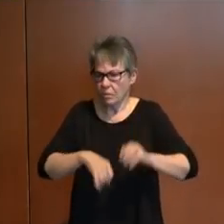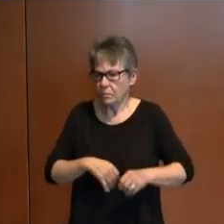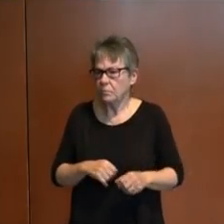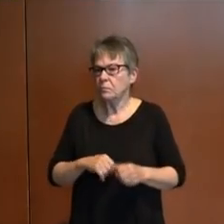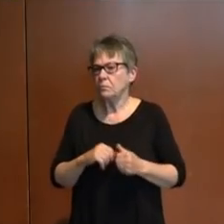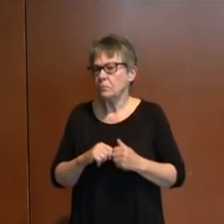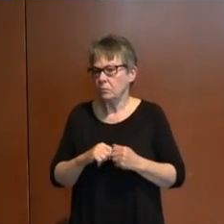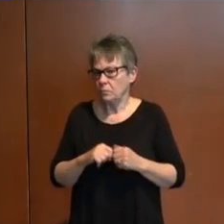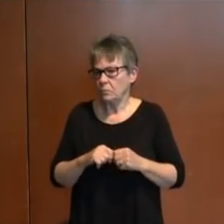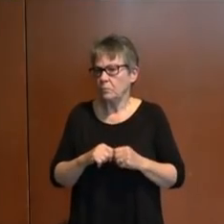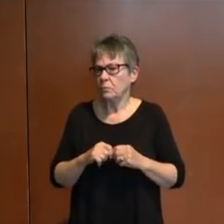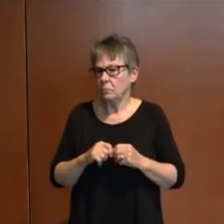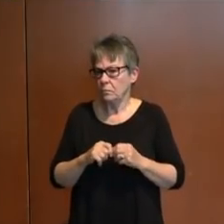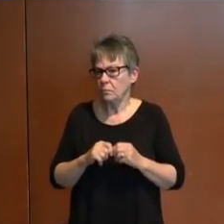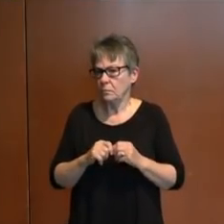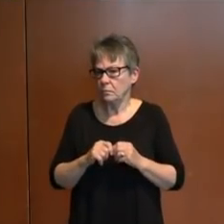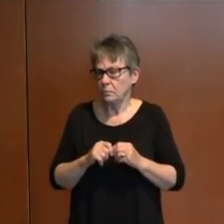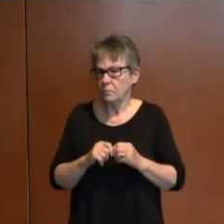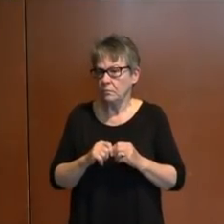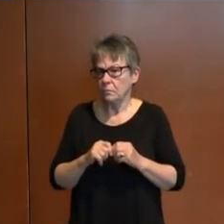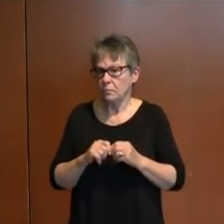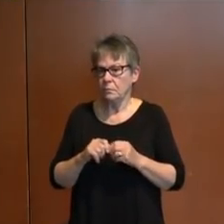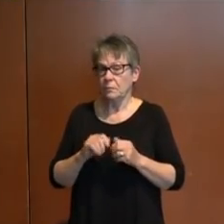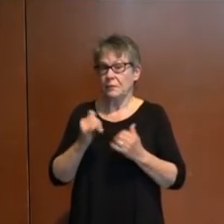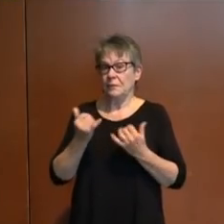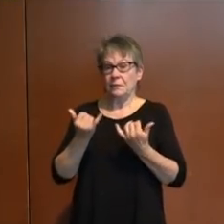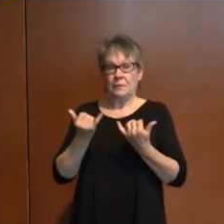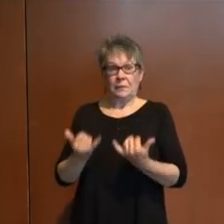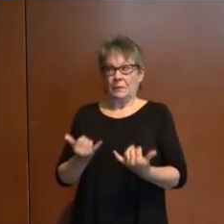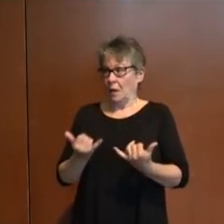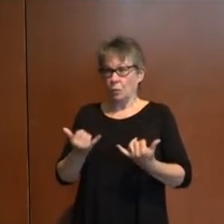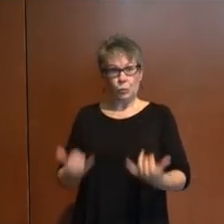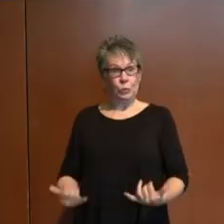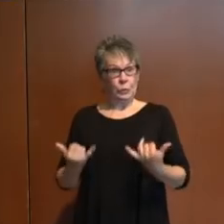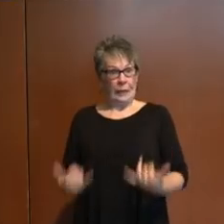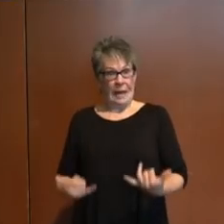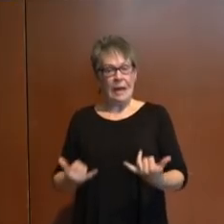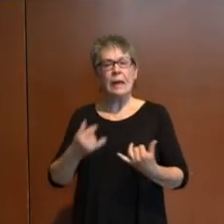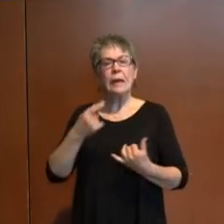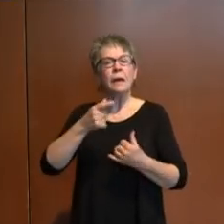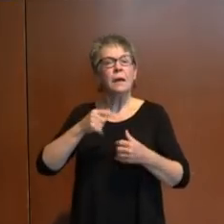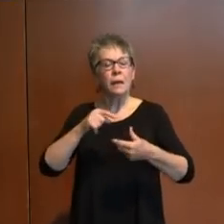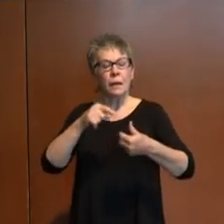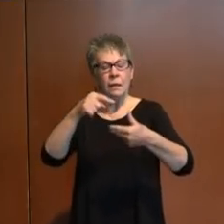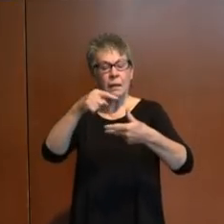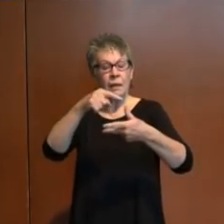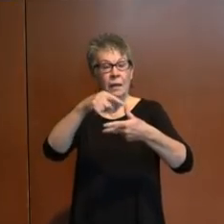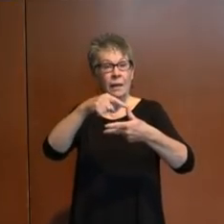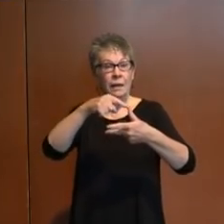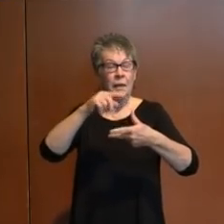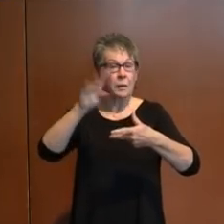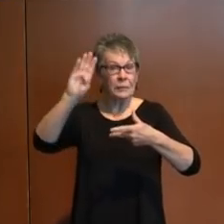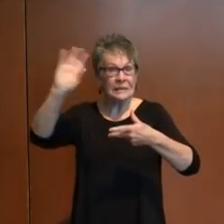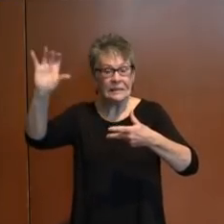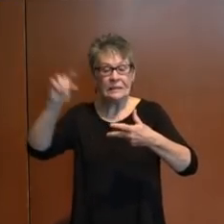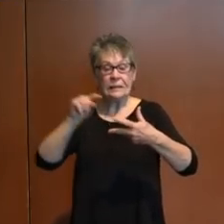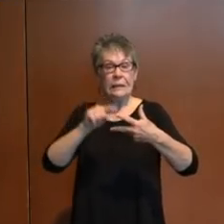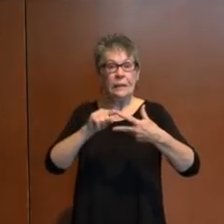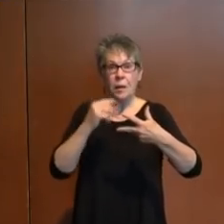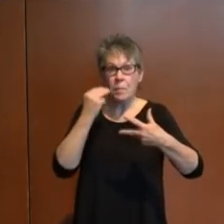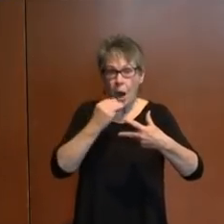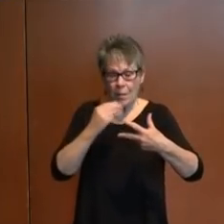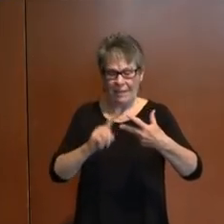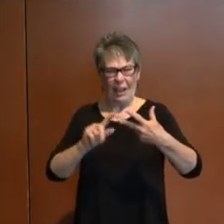pending test site openings. You're seeing some of this. And again, the silver lining is the more data we have, the better